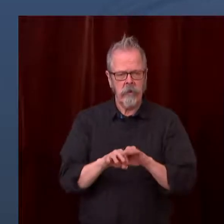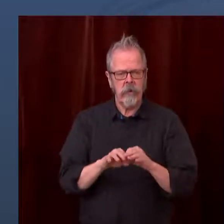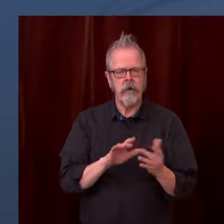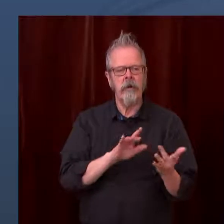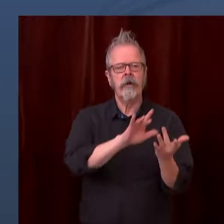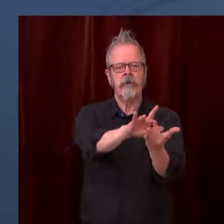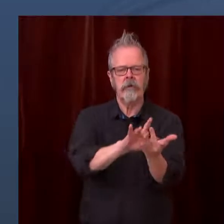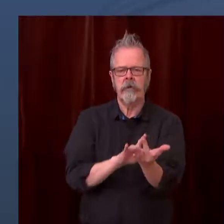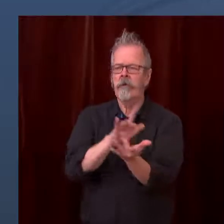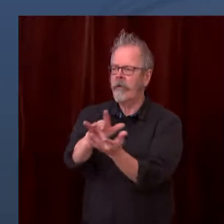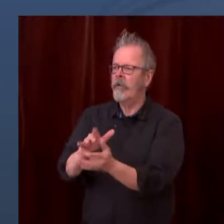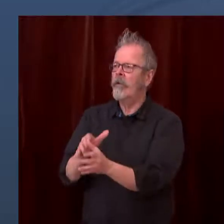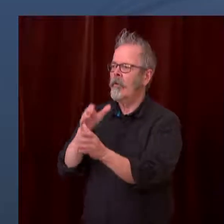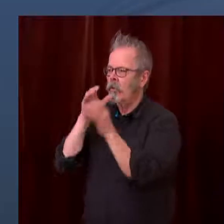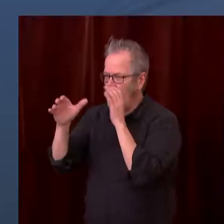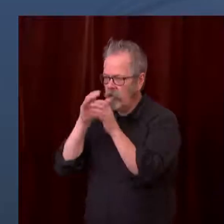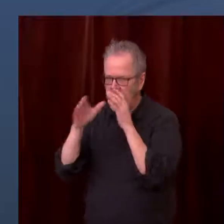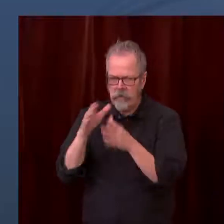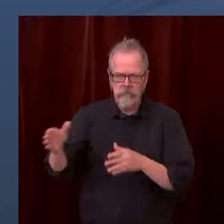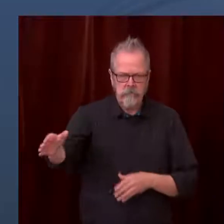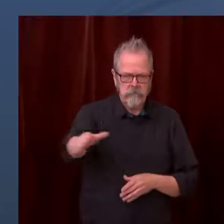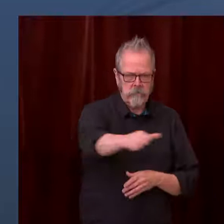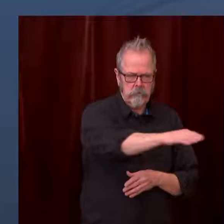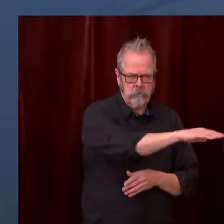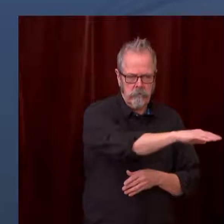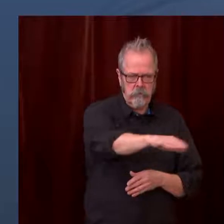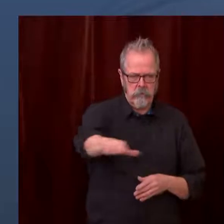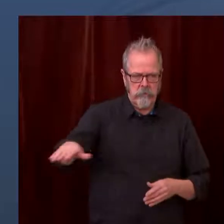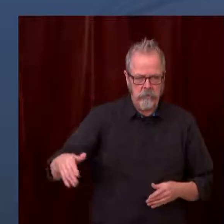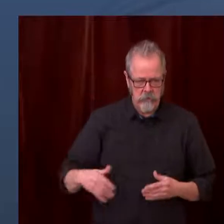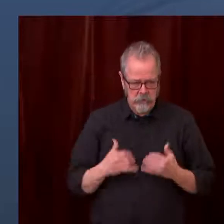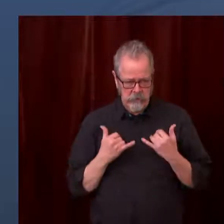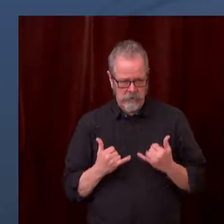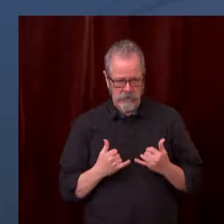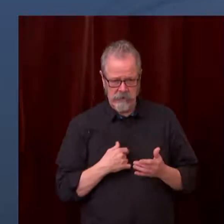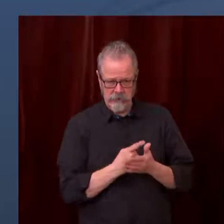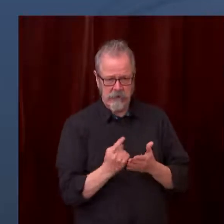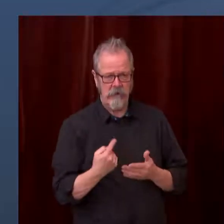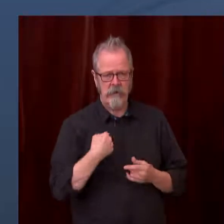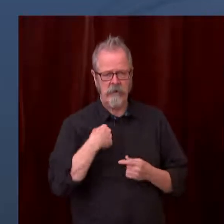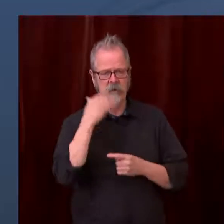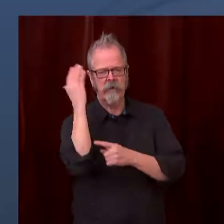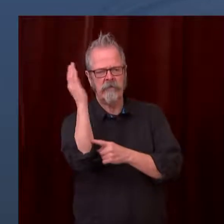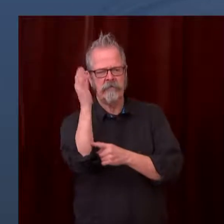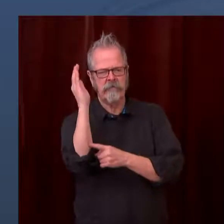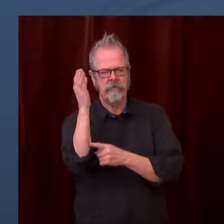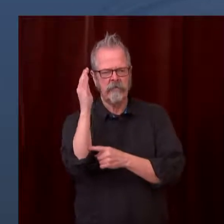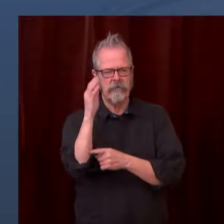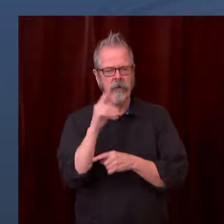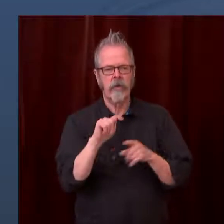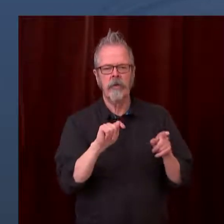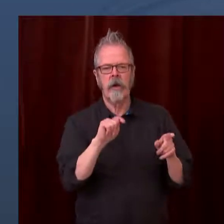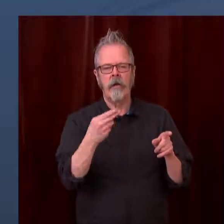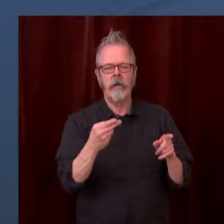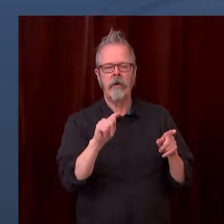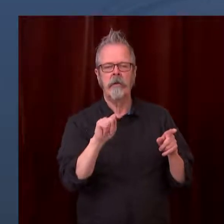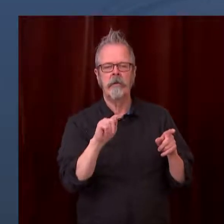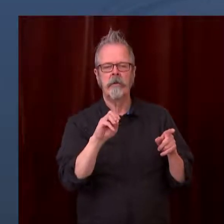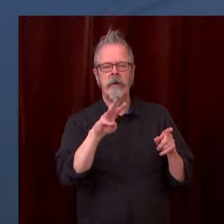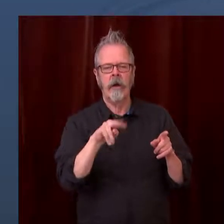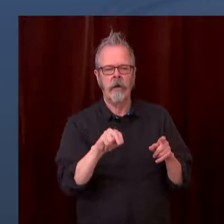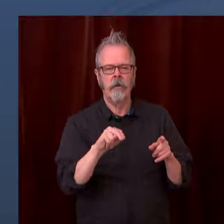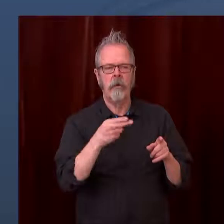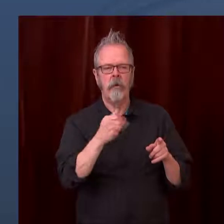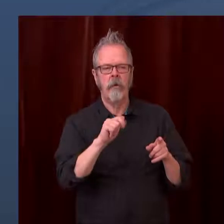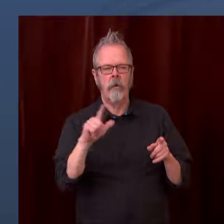with AARP to really continue to underscore the importance of outreach to our seniors. We recognize that, you know,